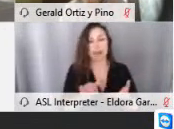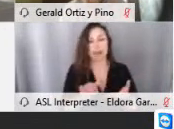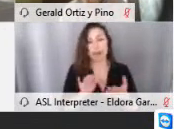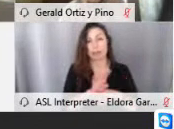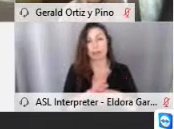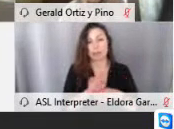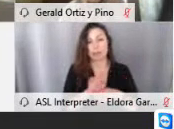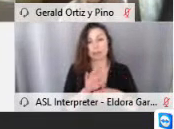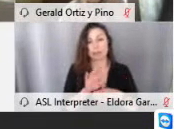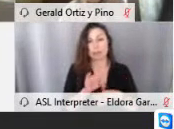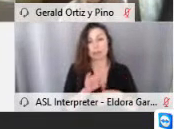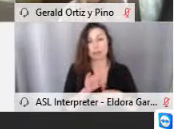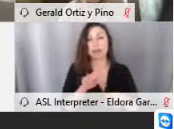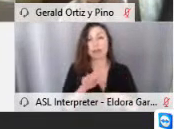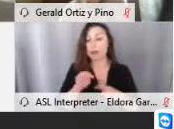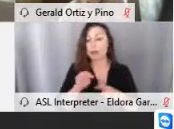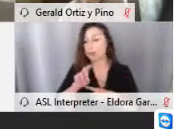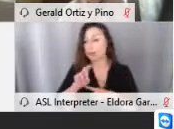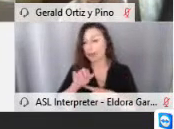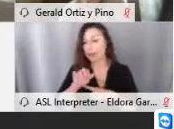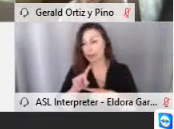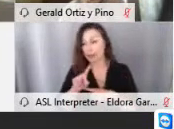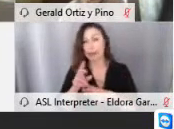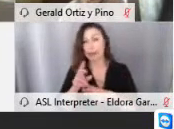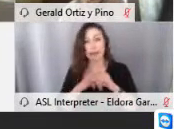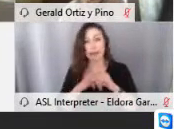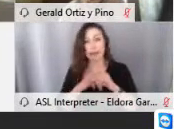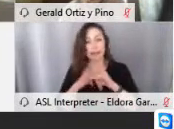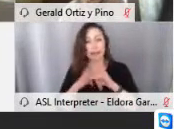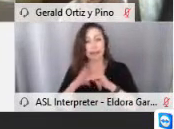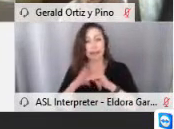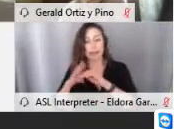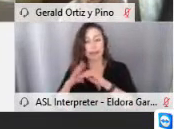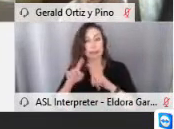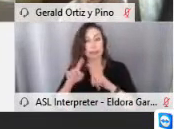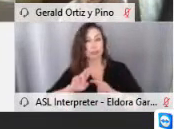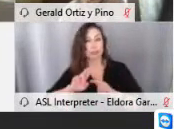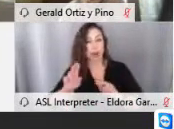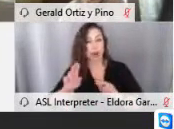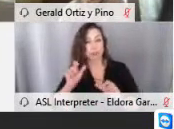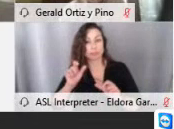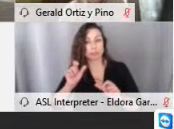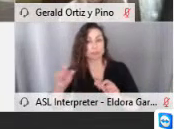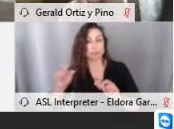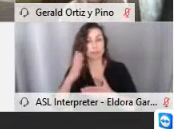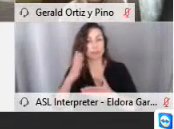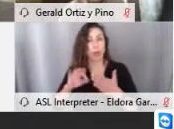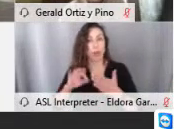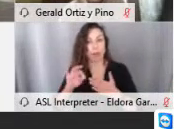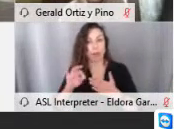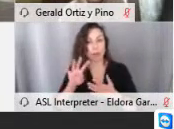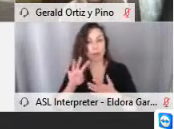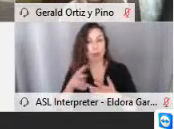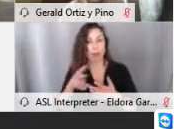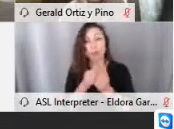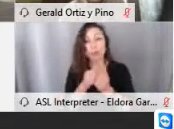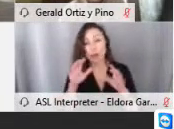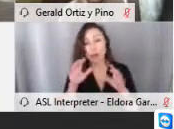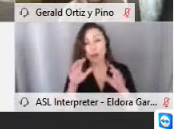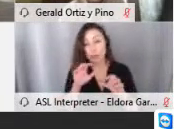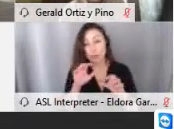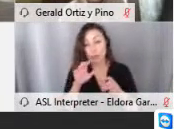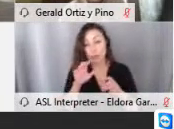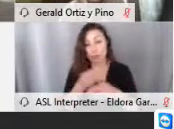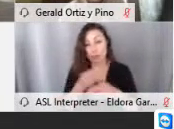Medicaid kicks in more and more and more to the right side of the graph. And without doing the math exactly